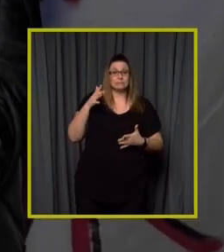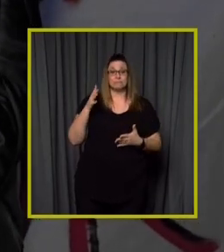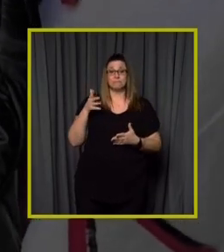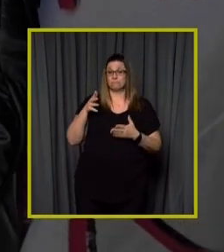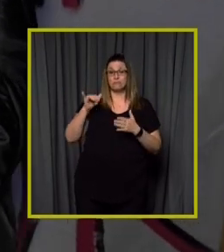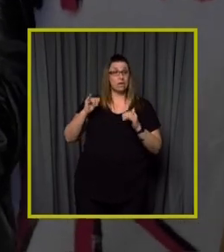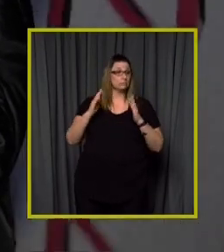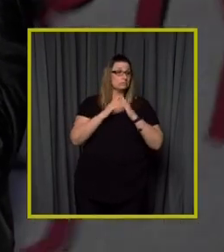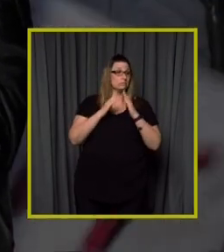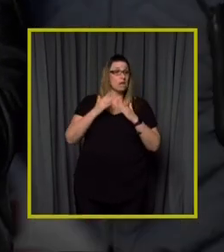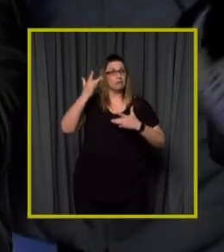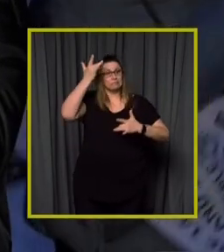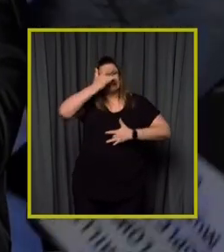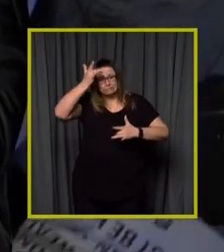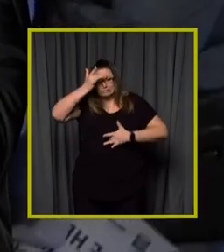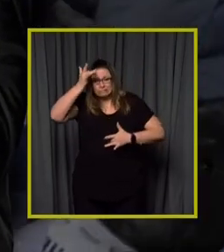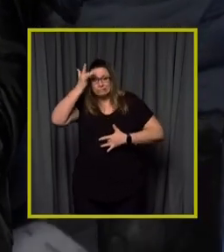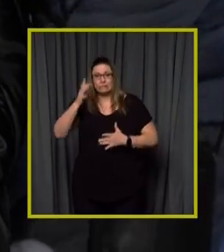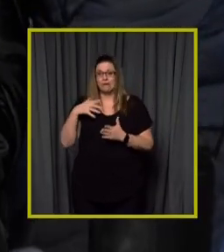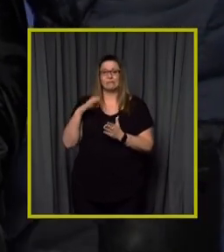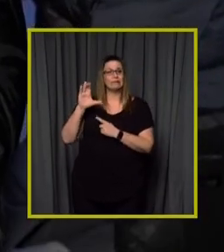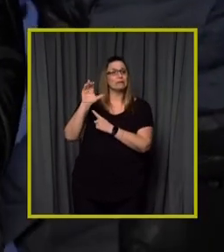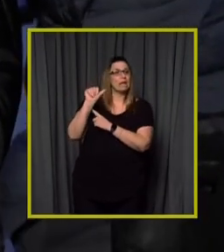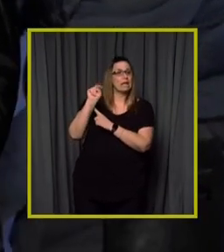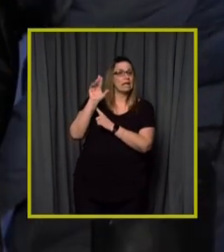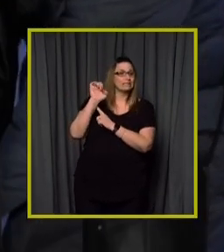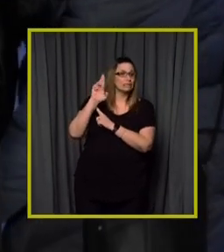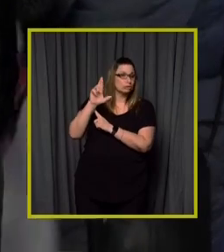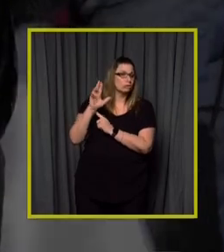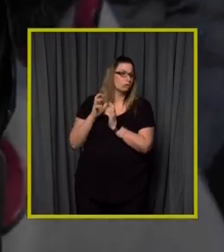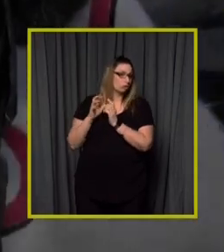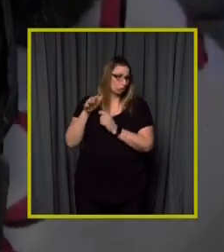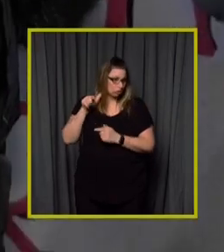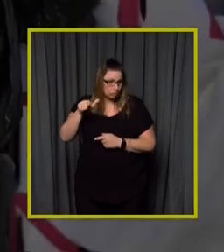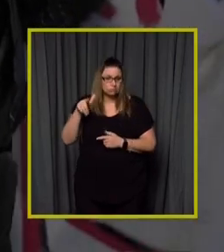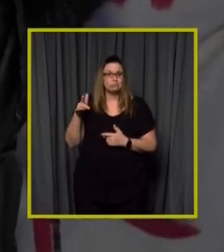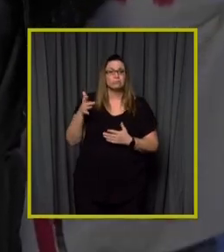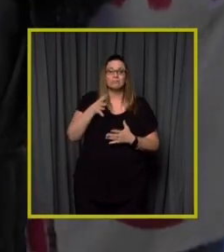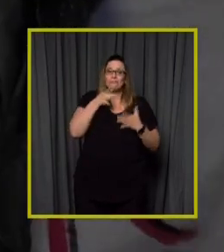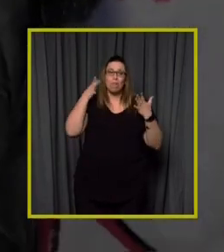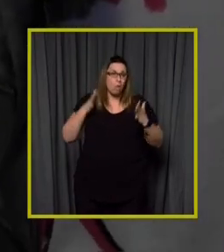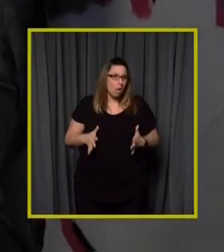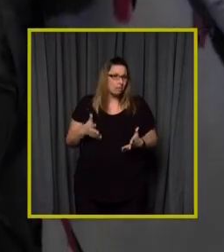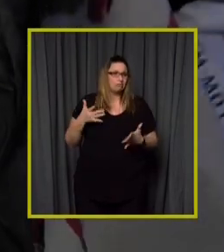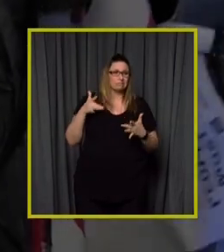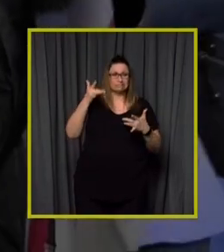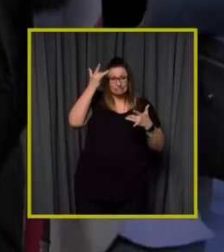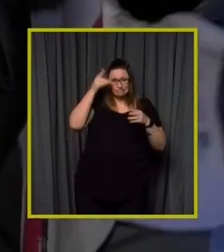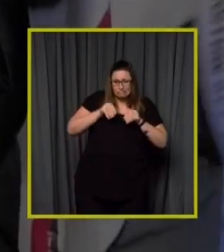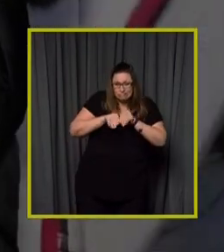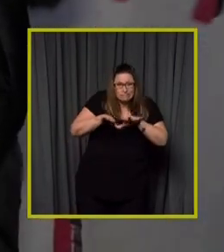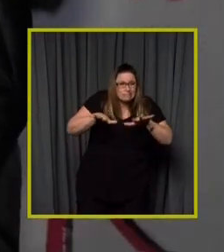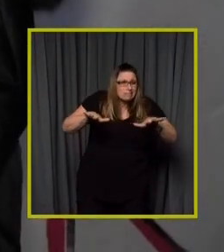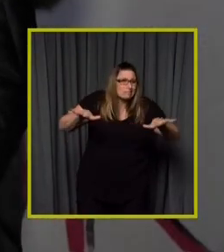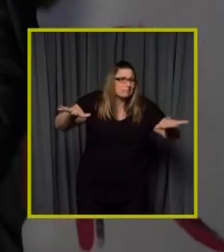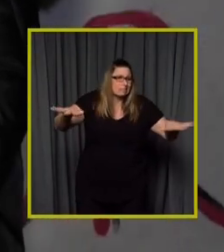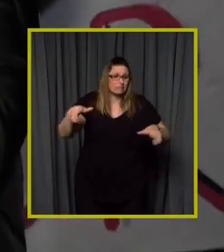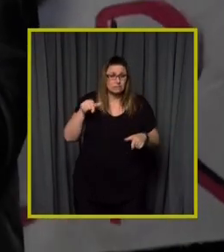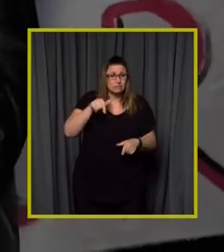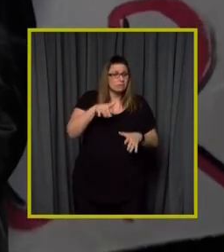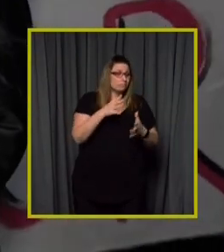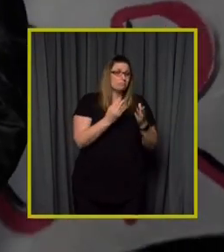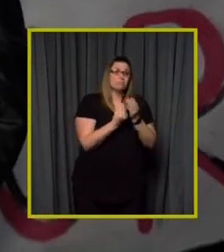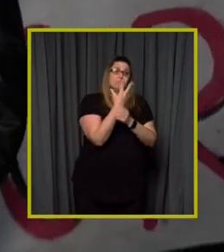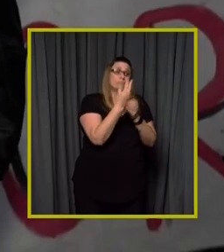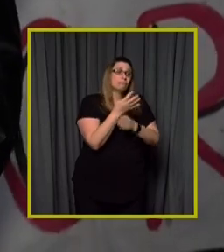leading cause of death in Kansas. A lot of it is due to the fertilizer and pesticide runoff in the water. We didn't get